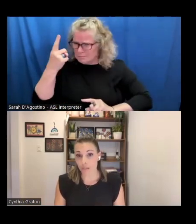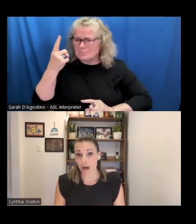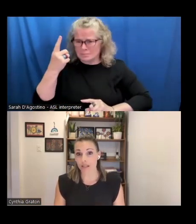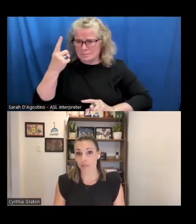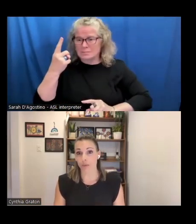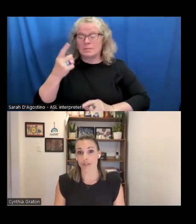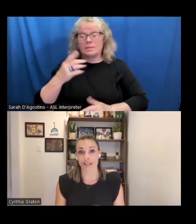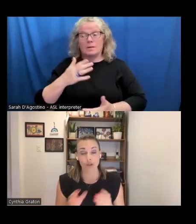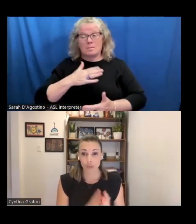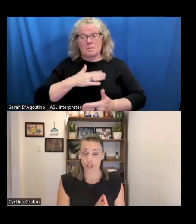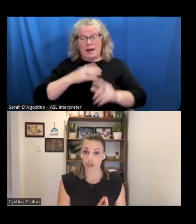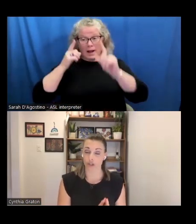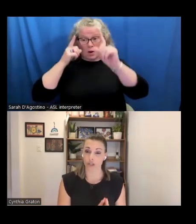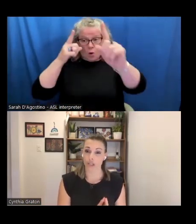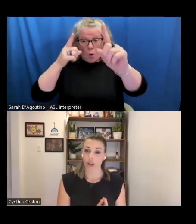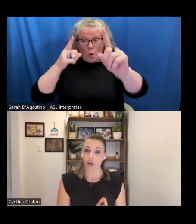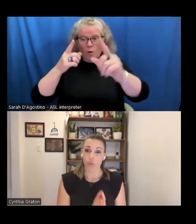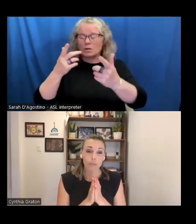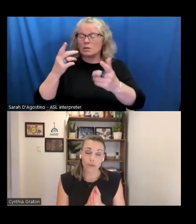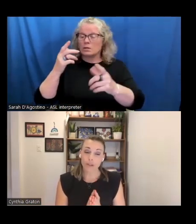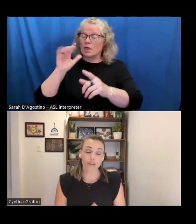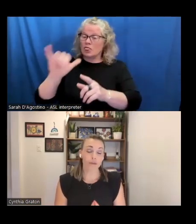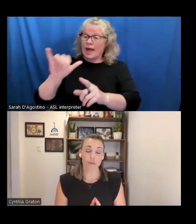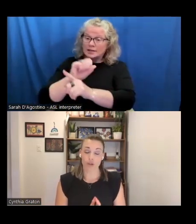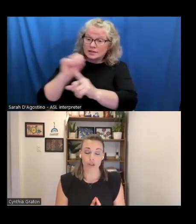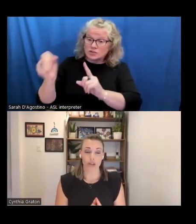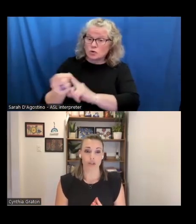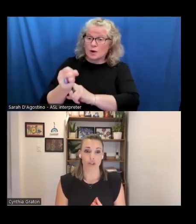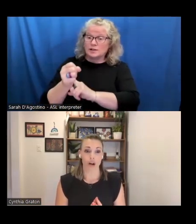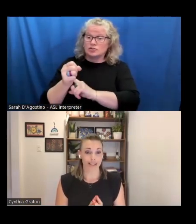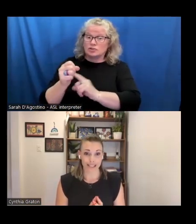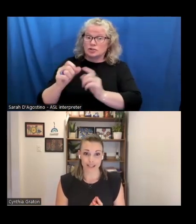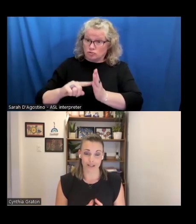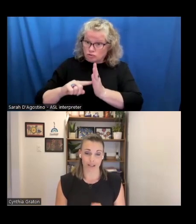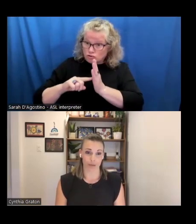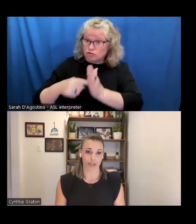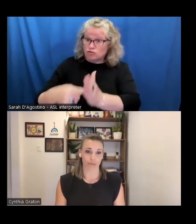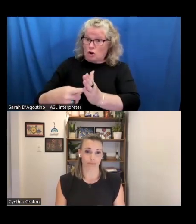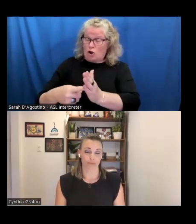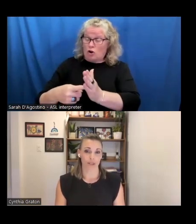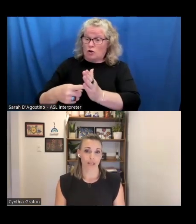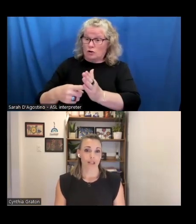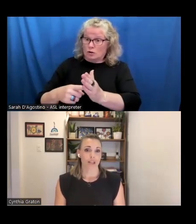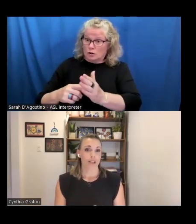much as possible situations where punitive measures are necessary.